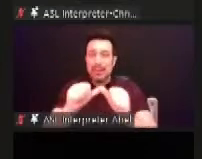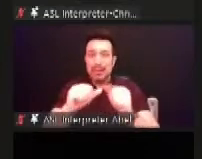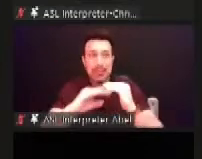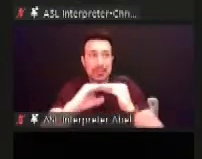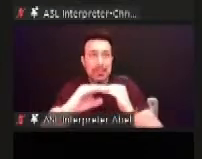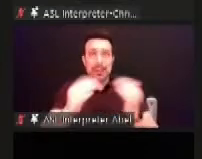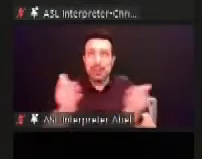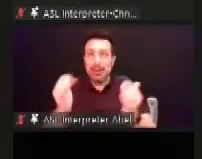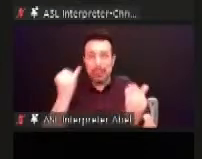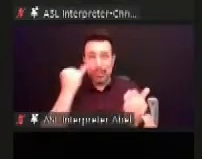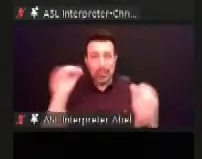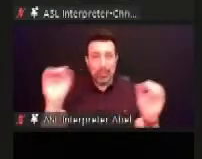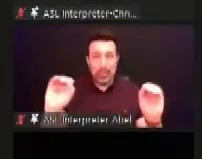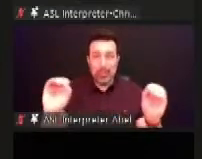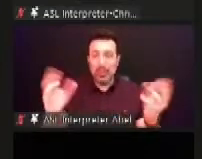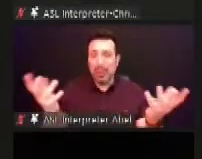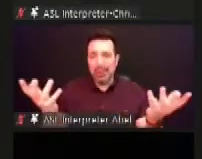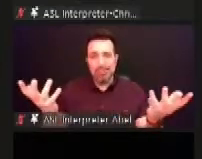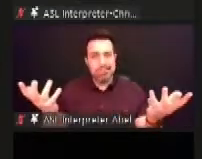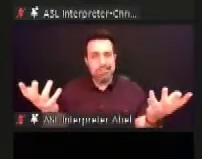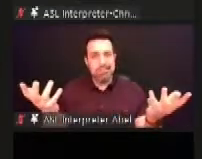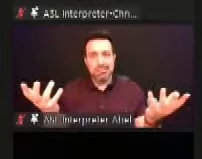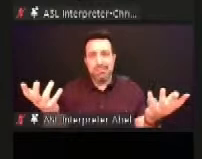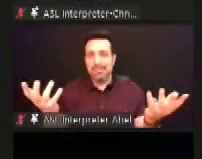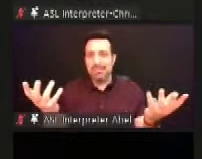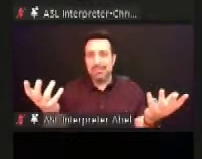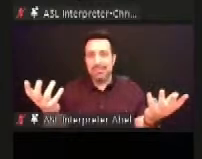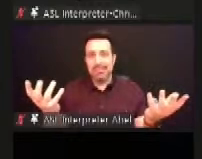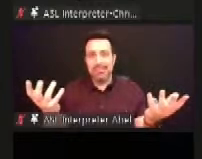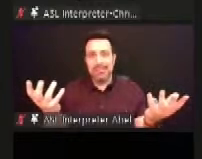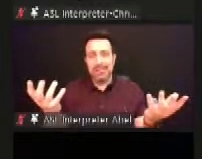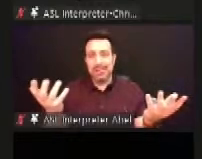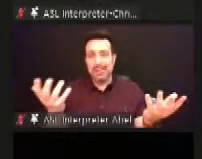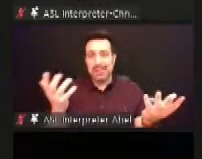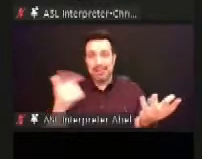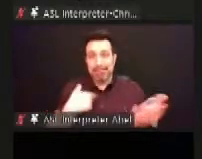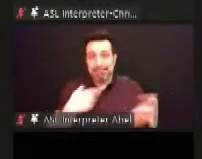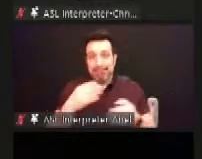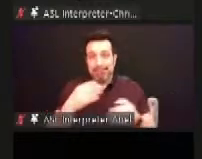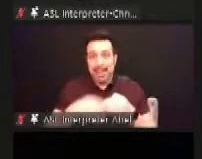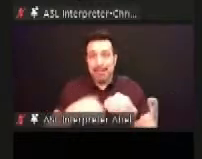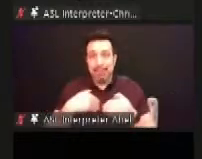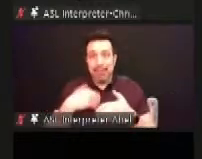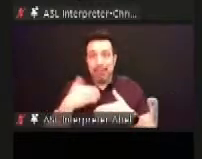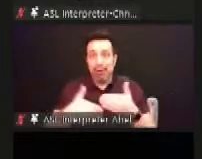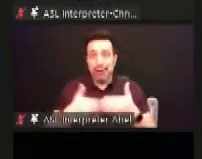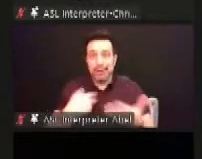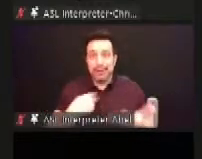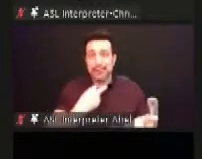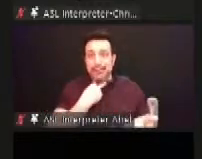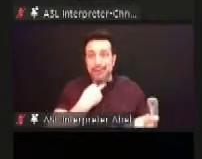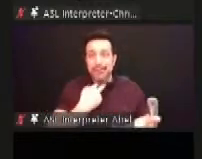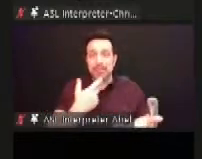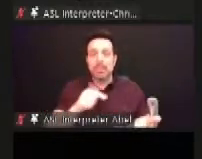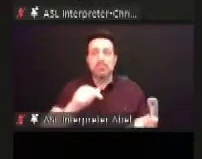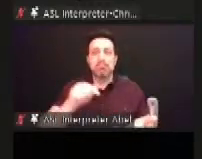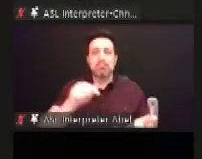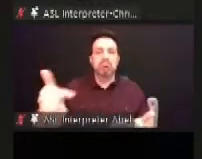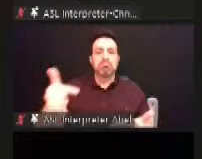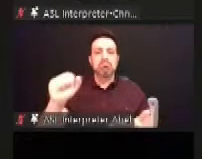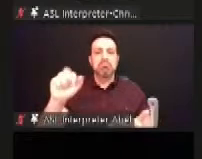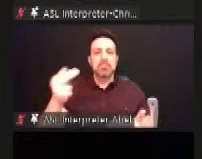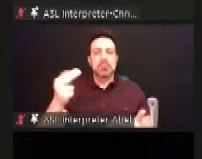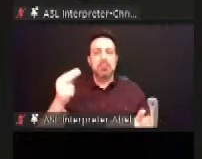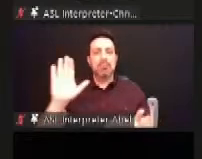services, it's really just sort of empty at the end of my process. So I'm going to let Sarah explain from her